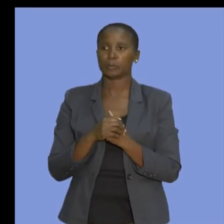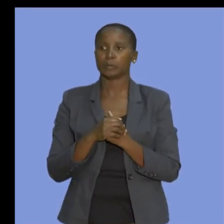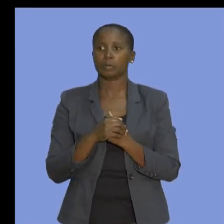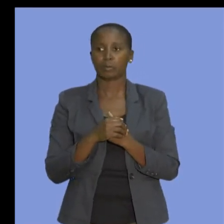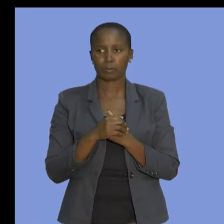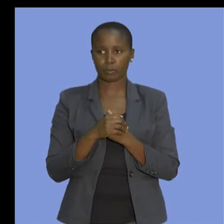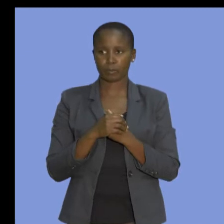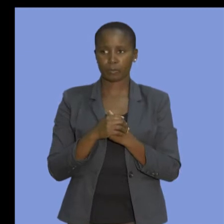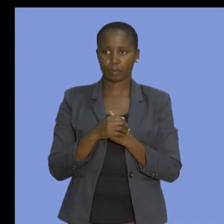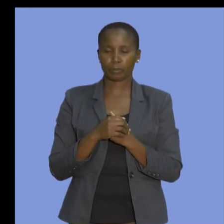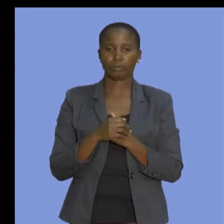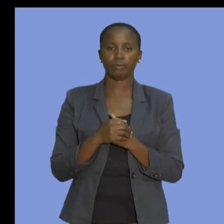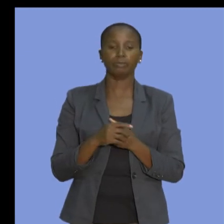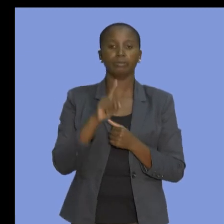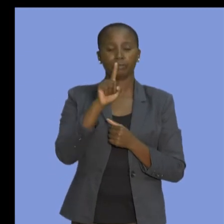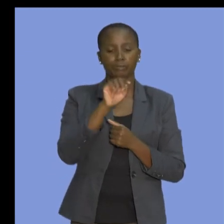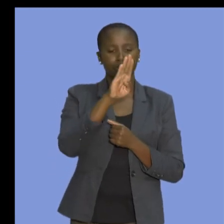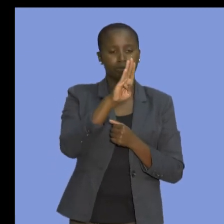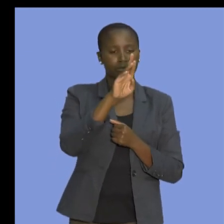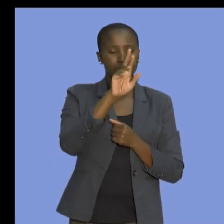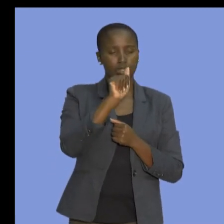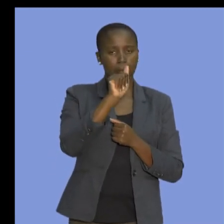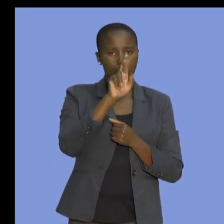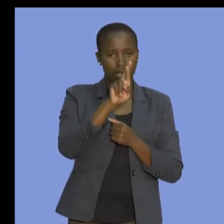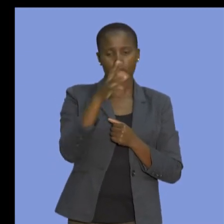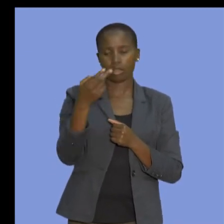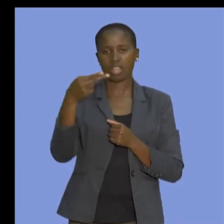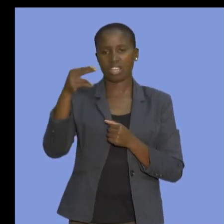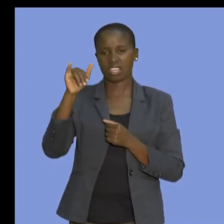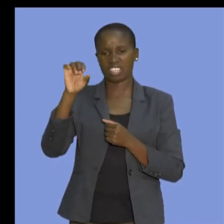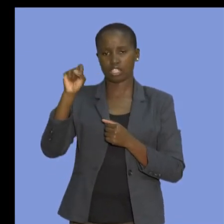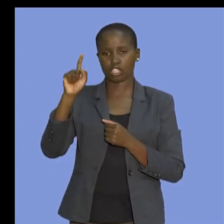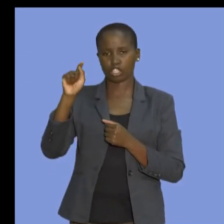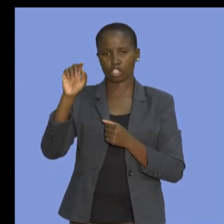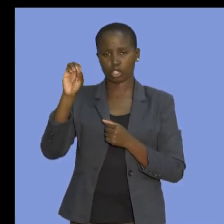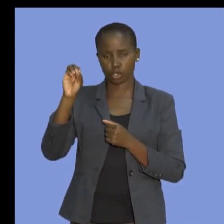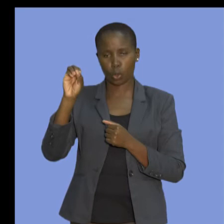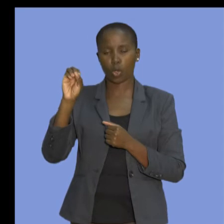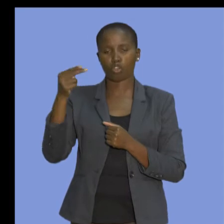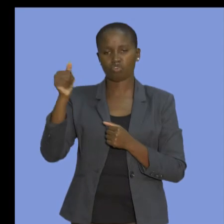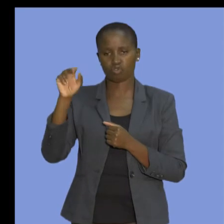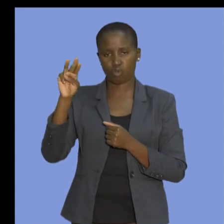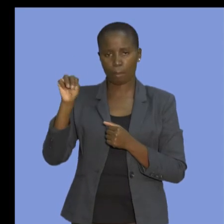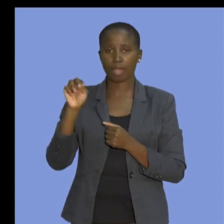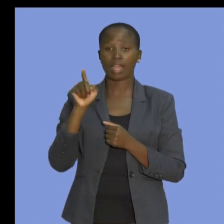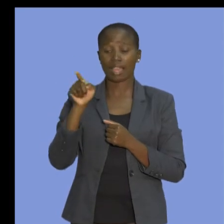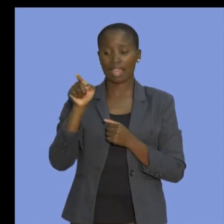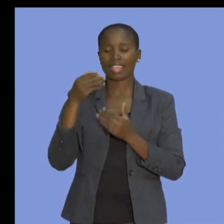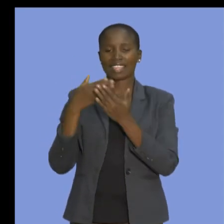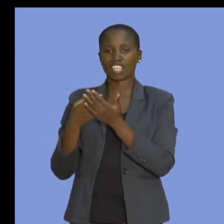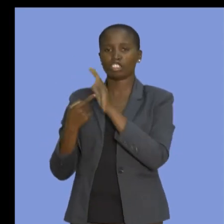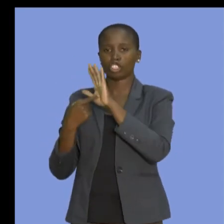So the comparing of bar and histogram. Histogram can be used to show both discrete